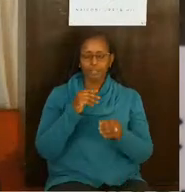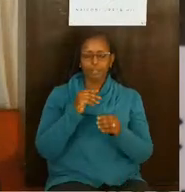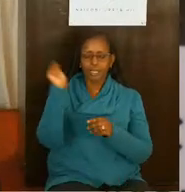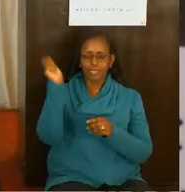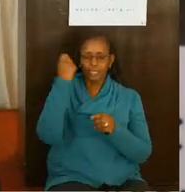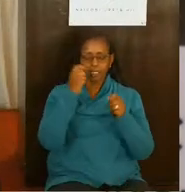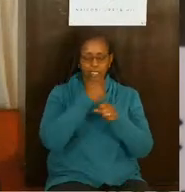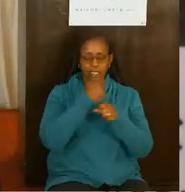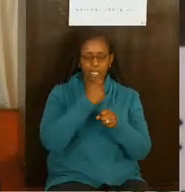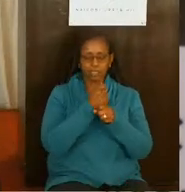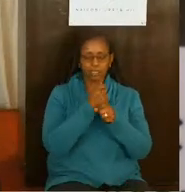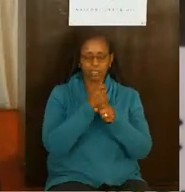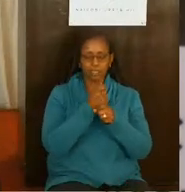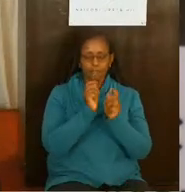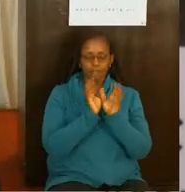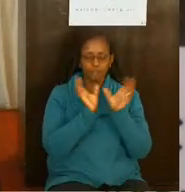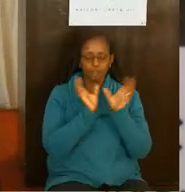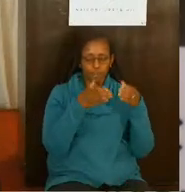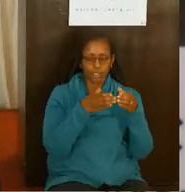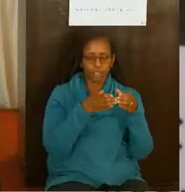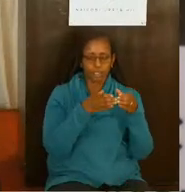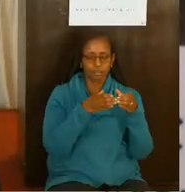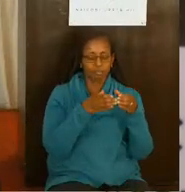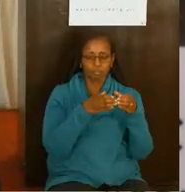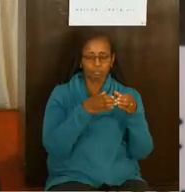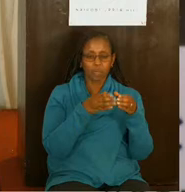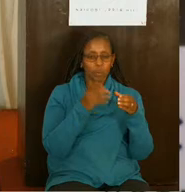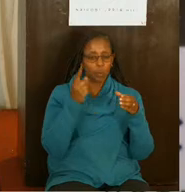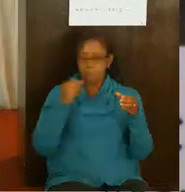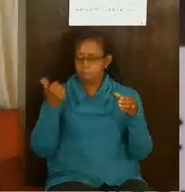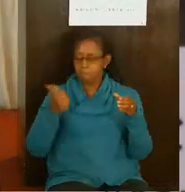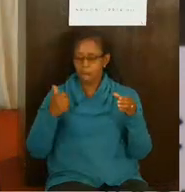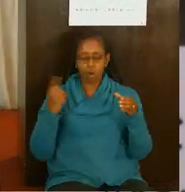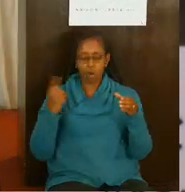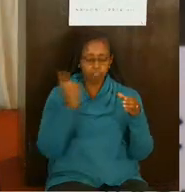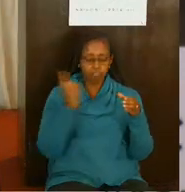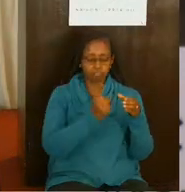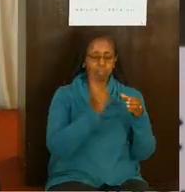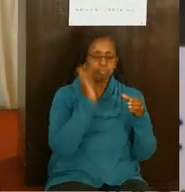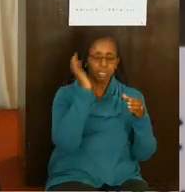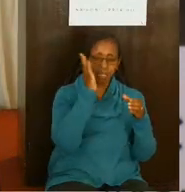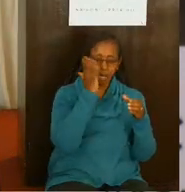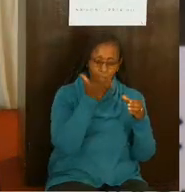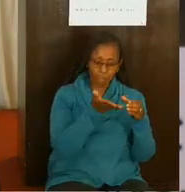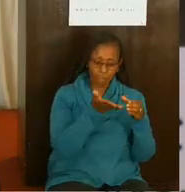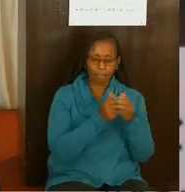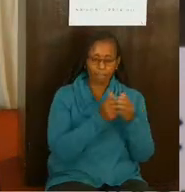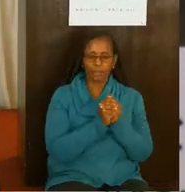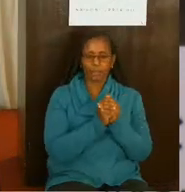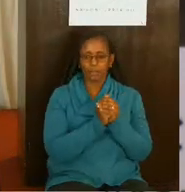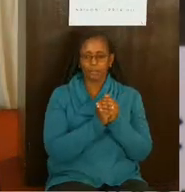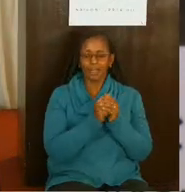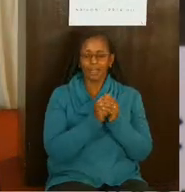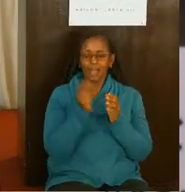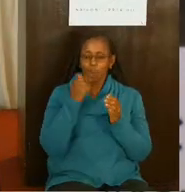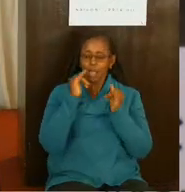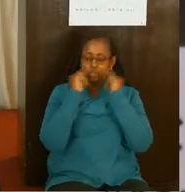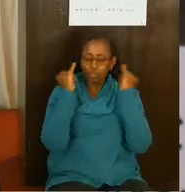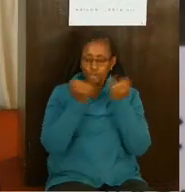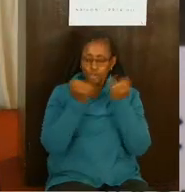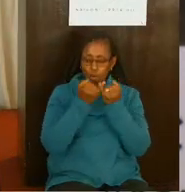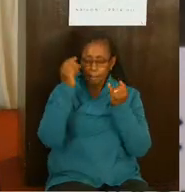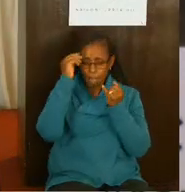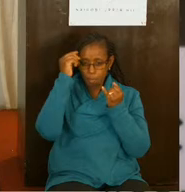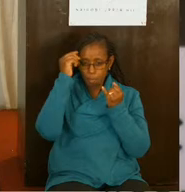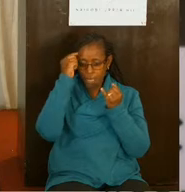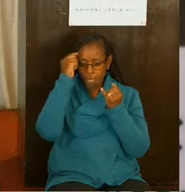there we have not done a presentation there but prior to that you know we have institutional memory is a bit faulty there was also